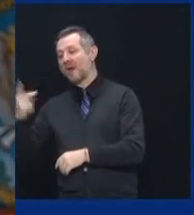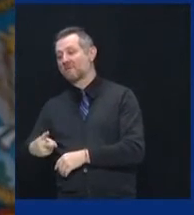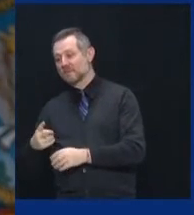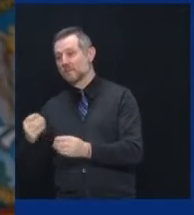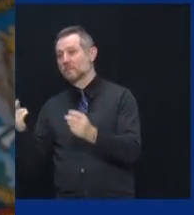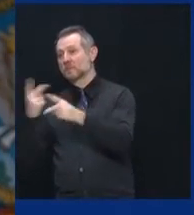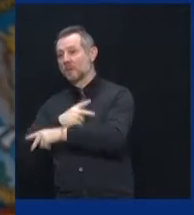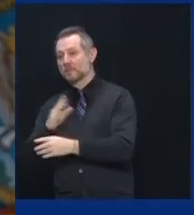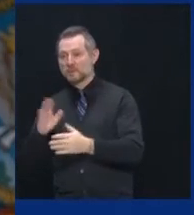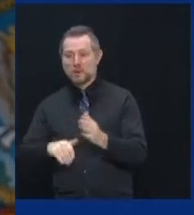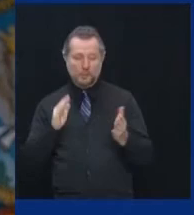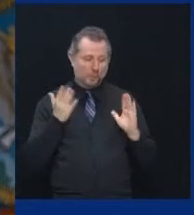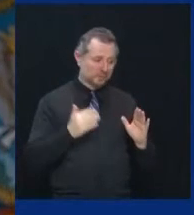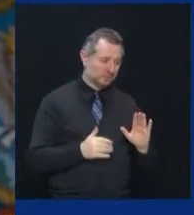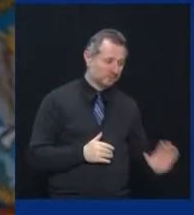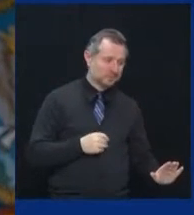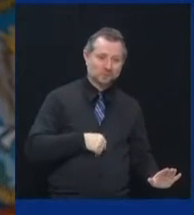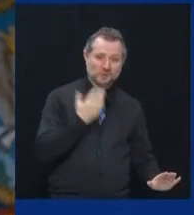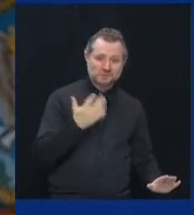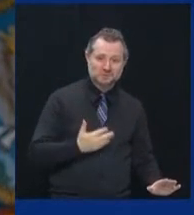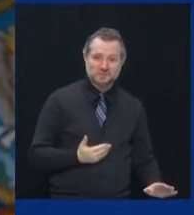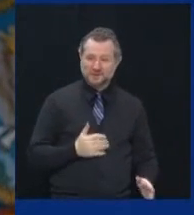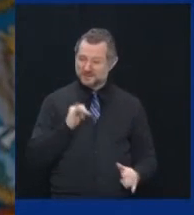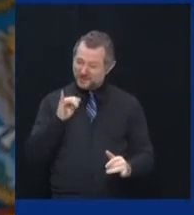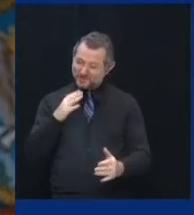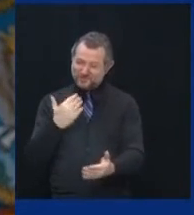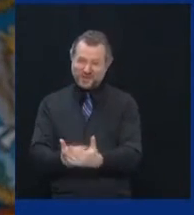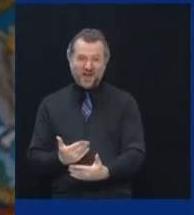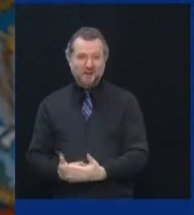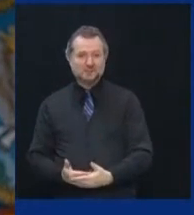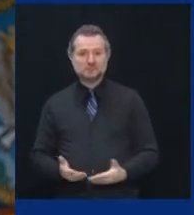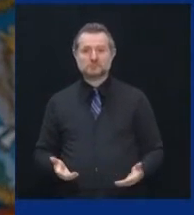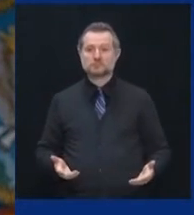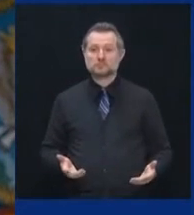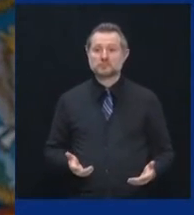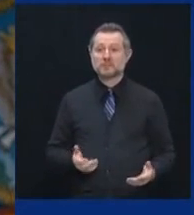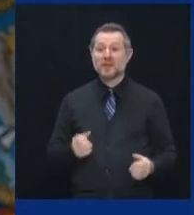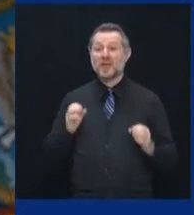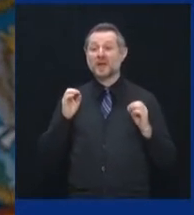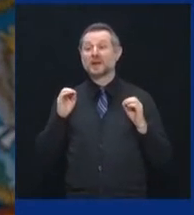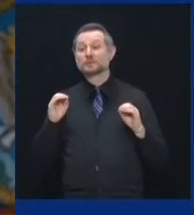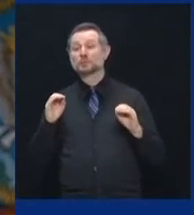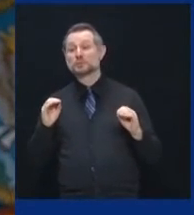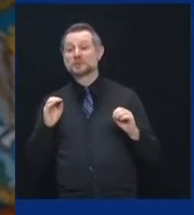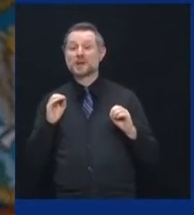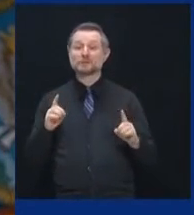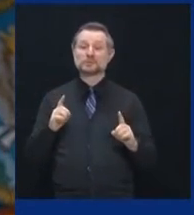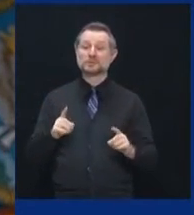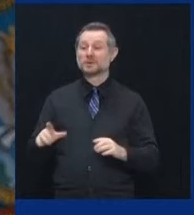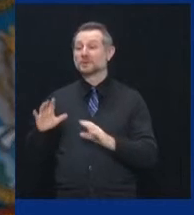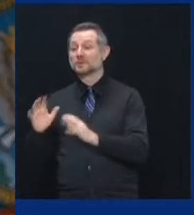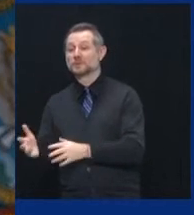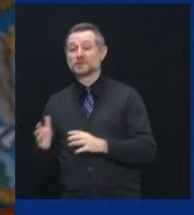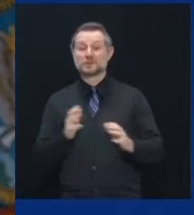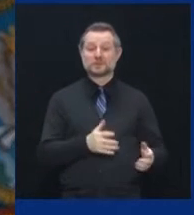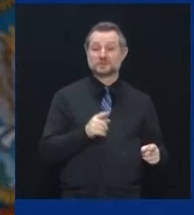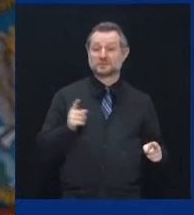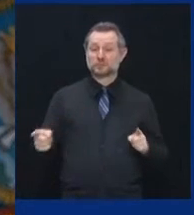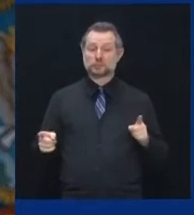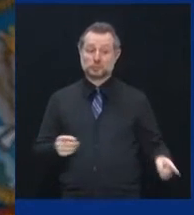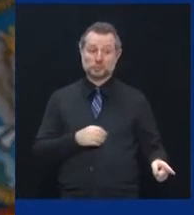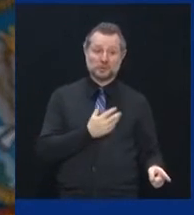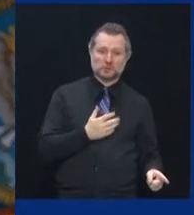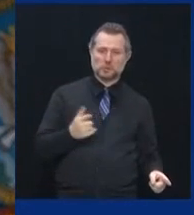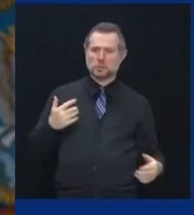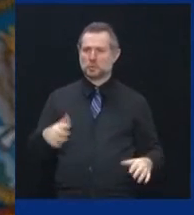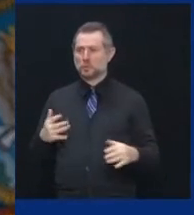times the rate of whites. That's the truth. Education divided by race and class as remote learning